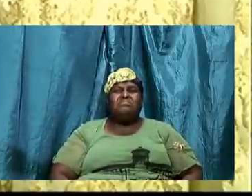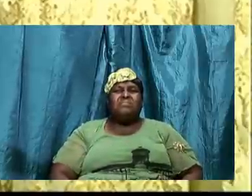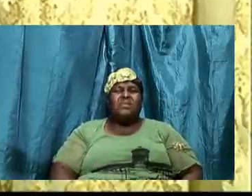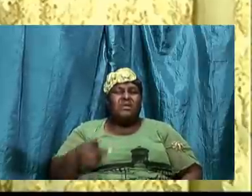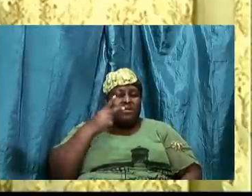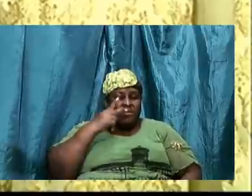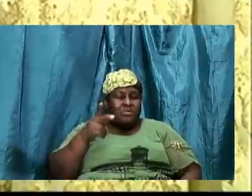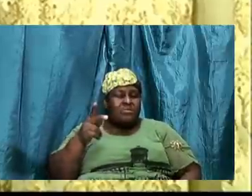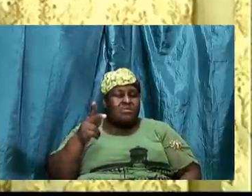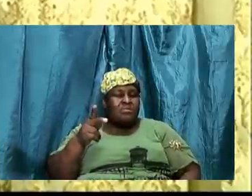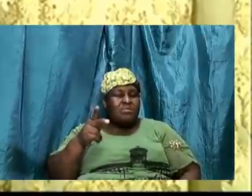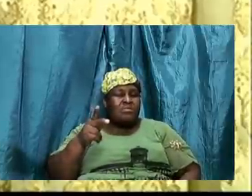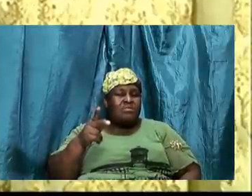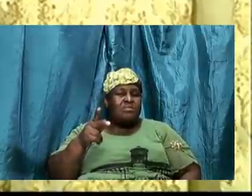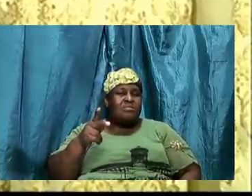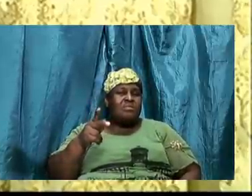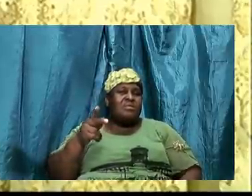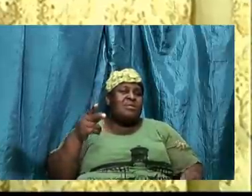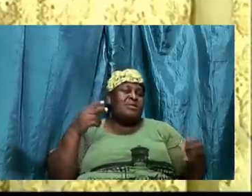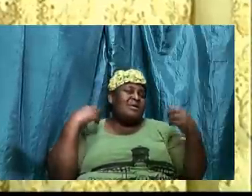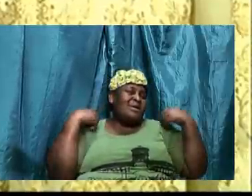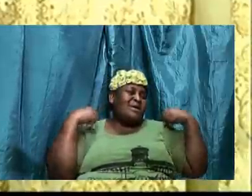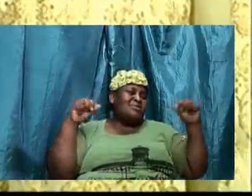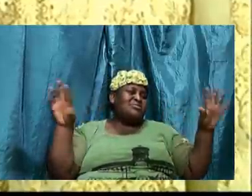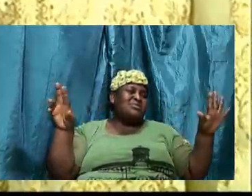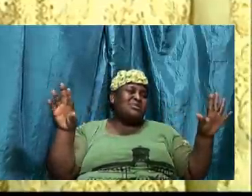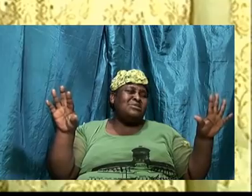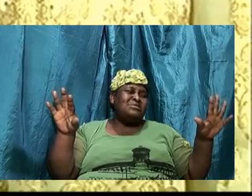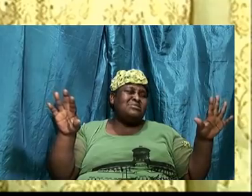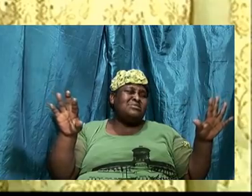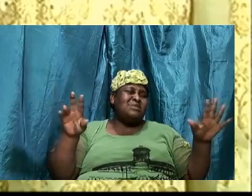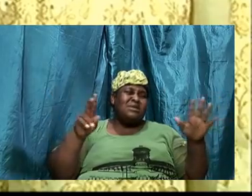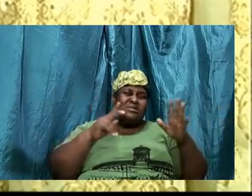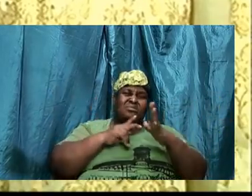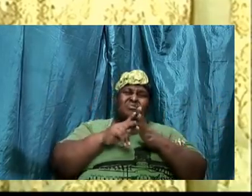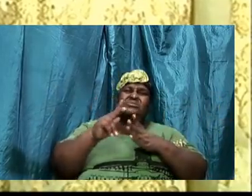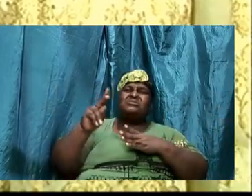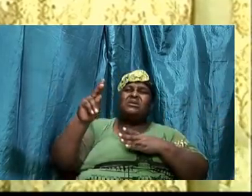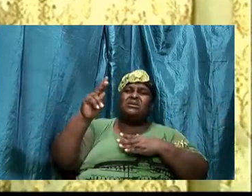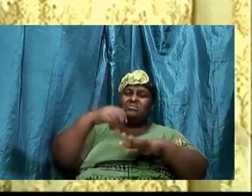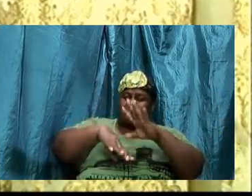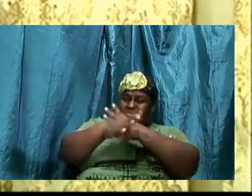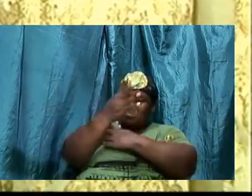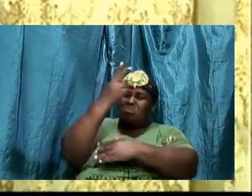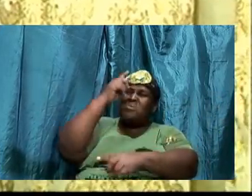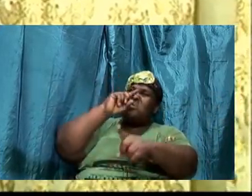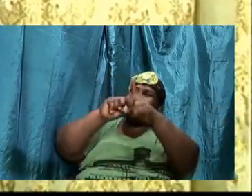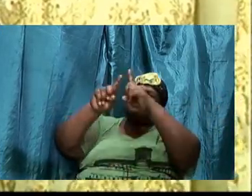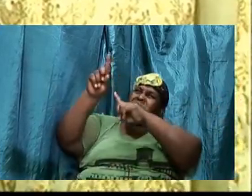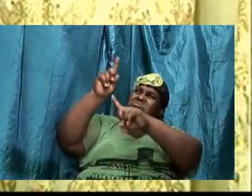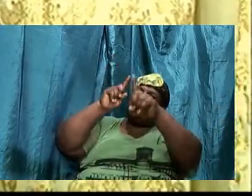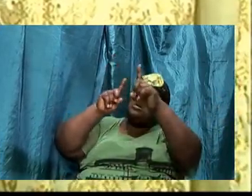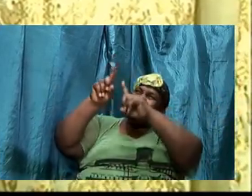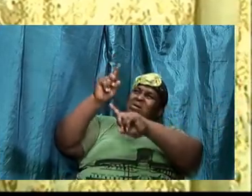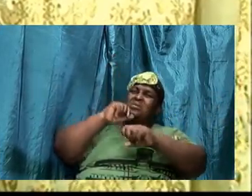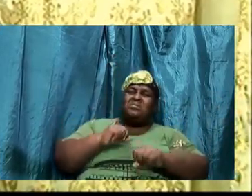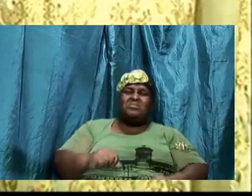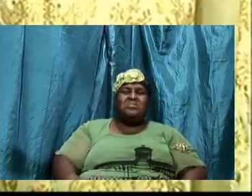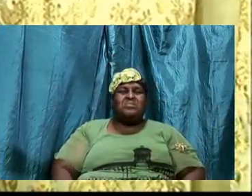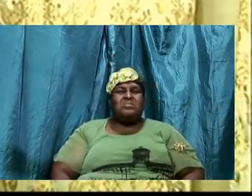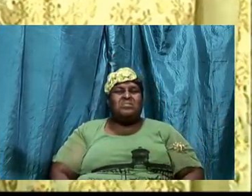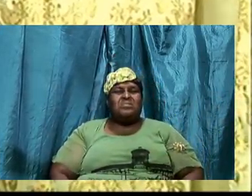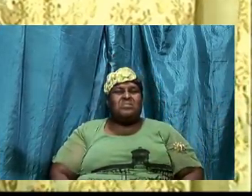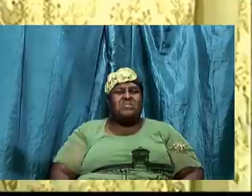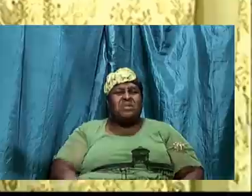that angels are referred to as morning stars. And the sons of God, the term sons of God, are all angels